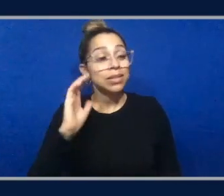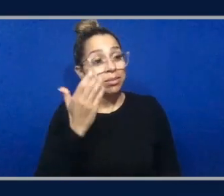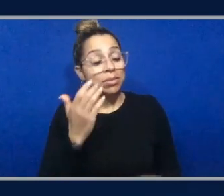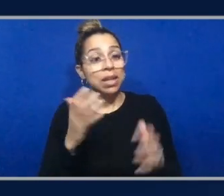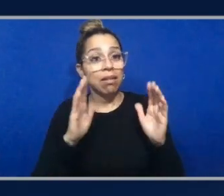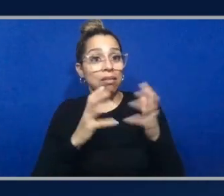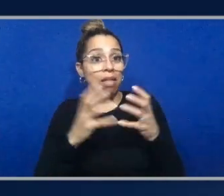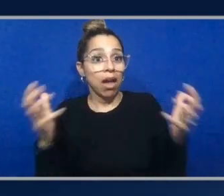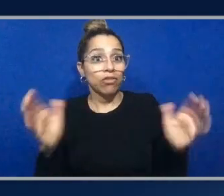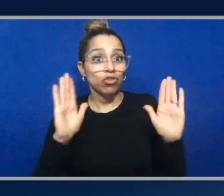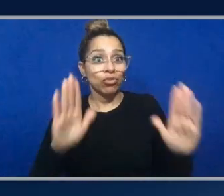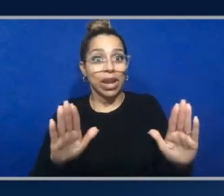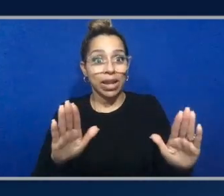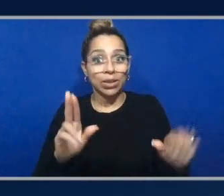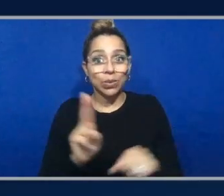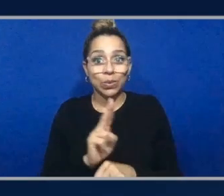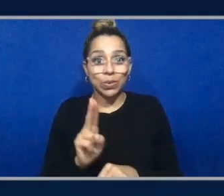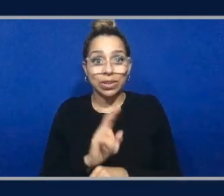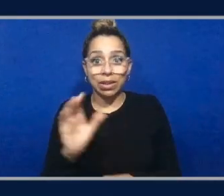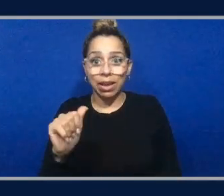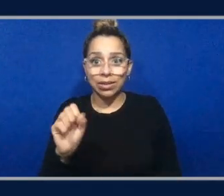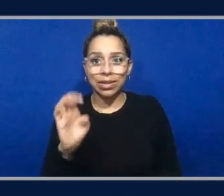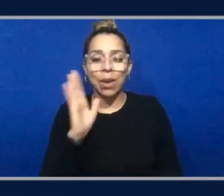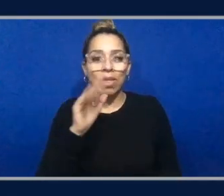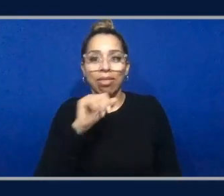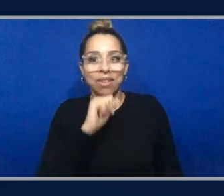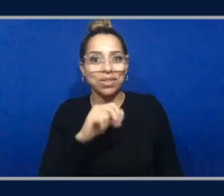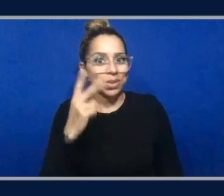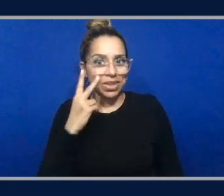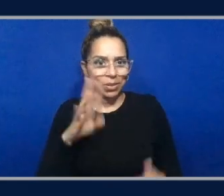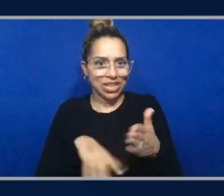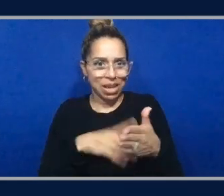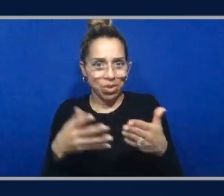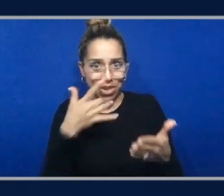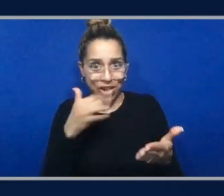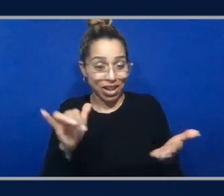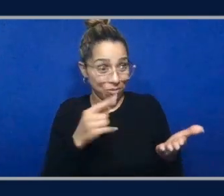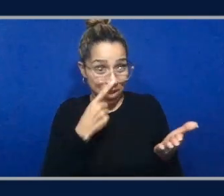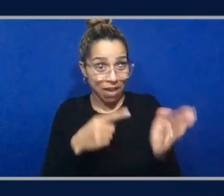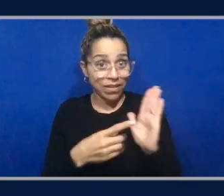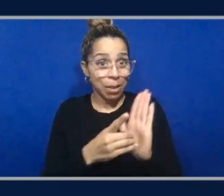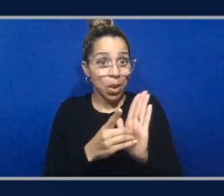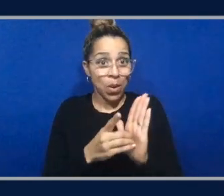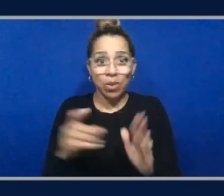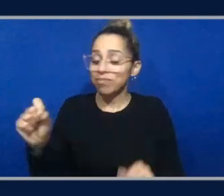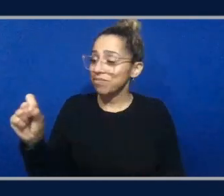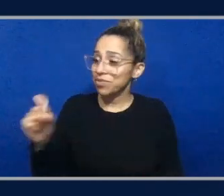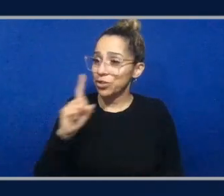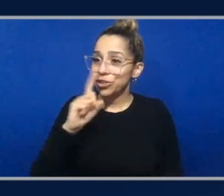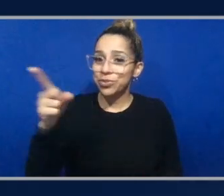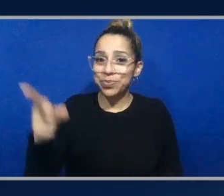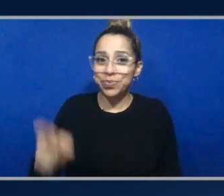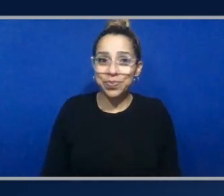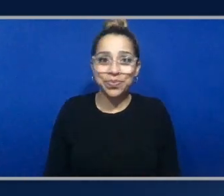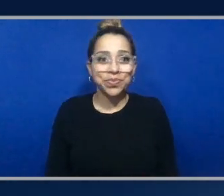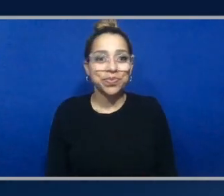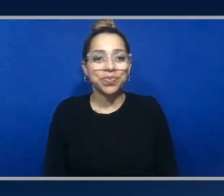S3 tables. I would love to see what these tables look like. Could you give us a demo? For sure. Let's bring up that demo. Let's dive in.